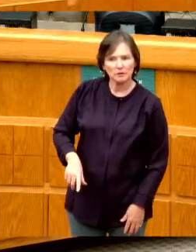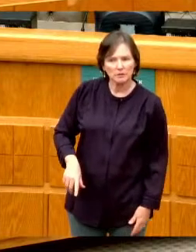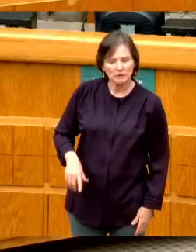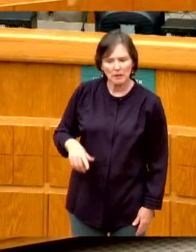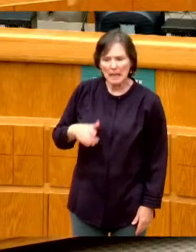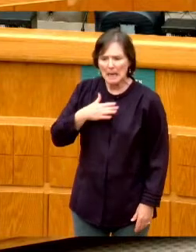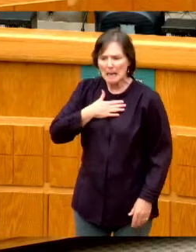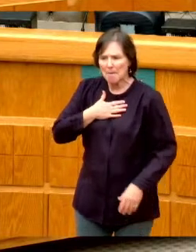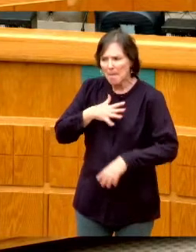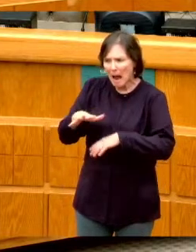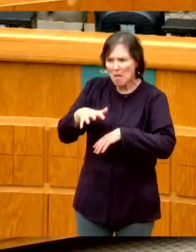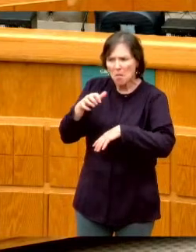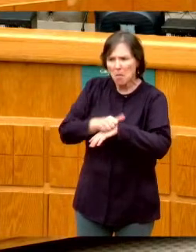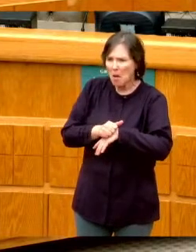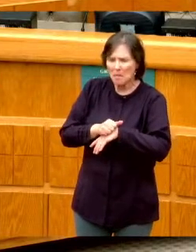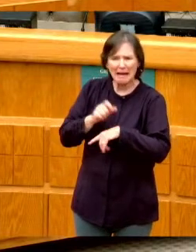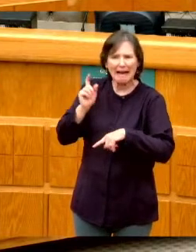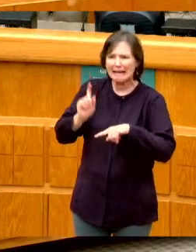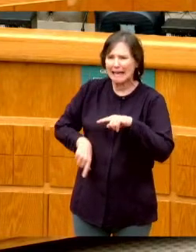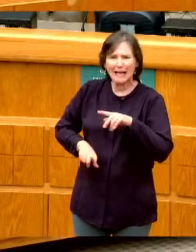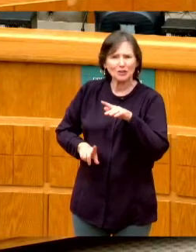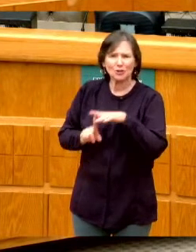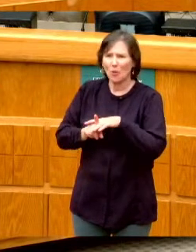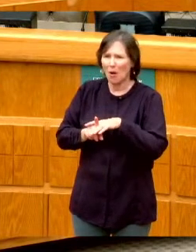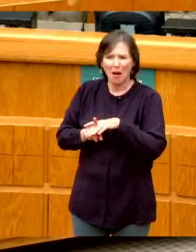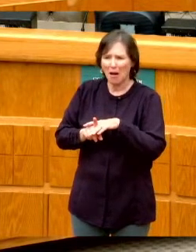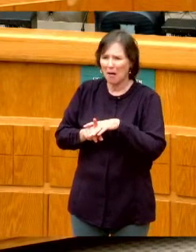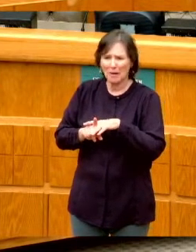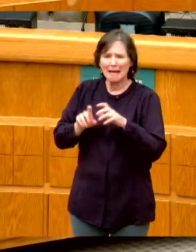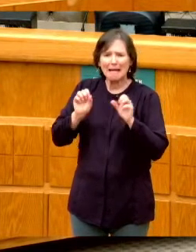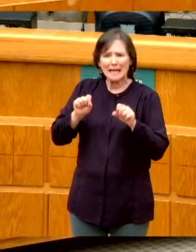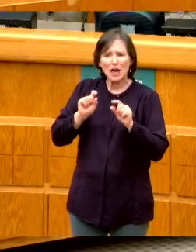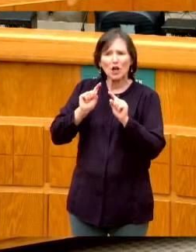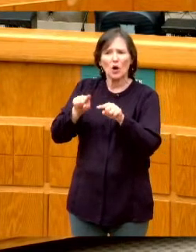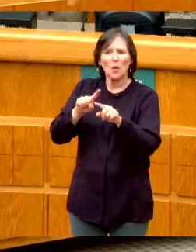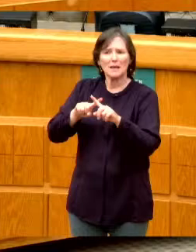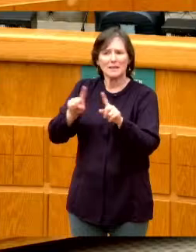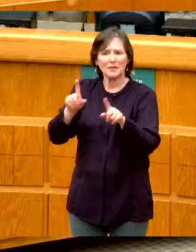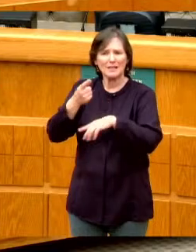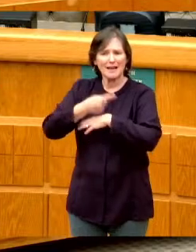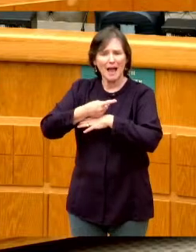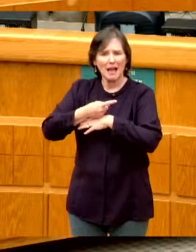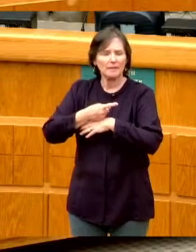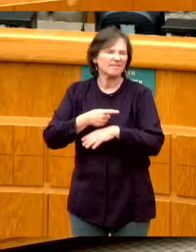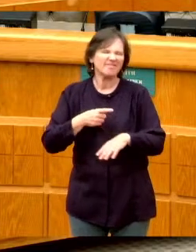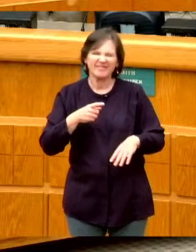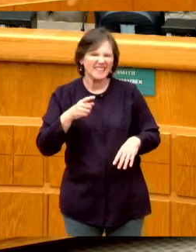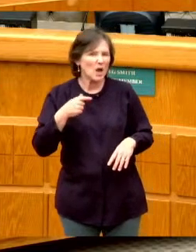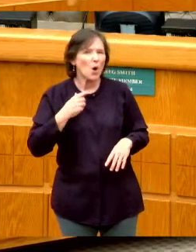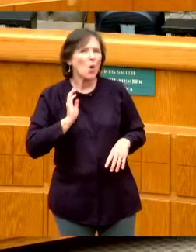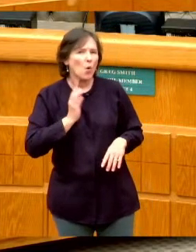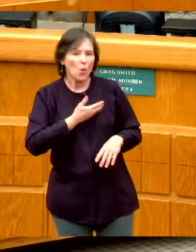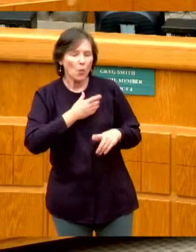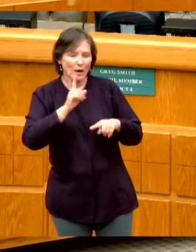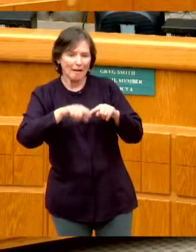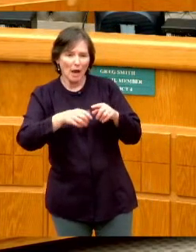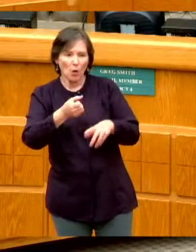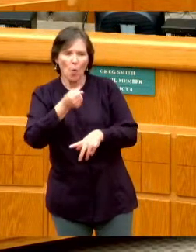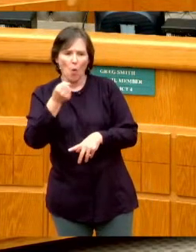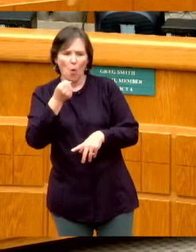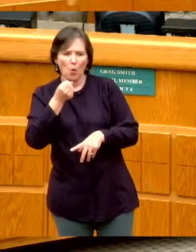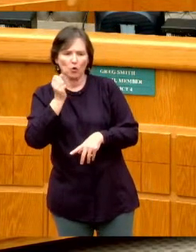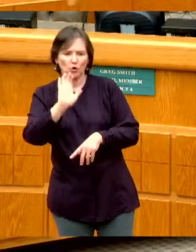cannot hold a vaccine for you. This is only because the vaccines, once they are out of the refrigerator, they must be